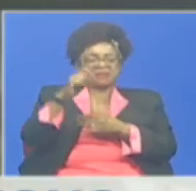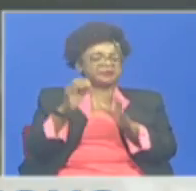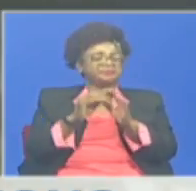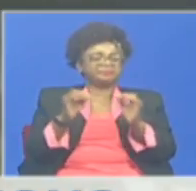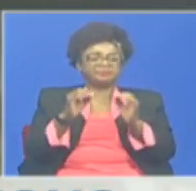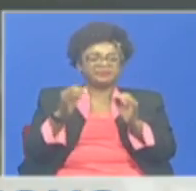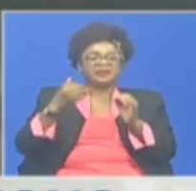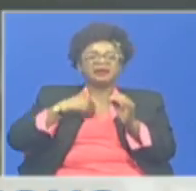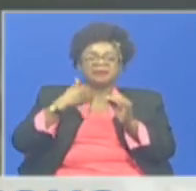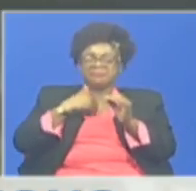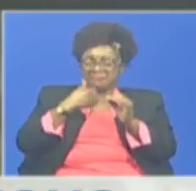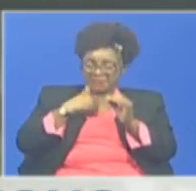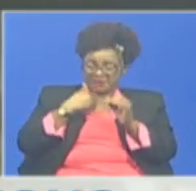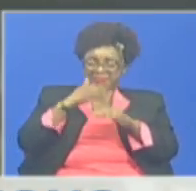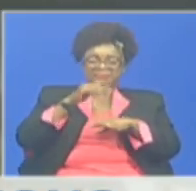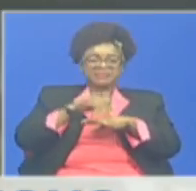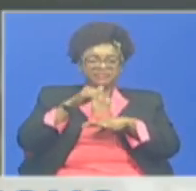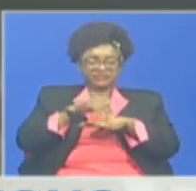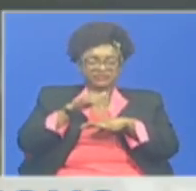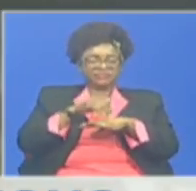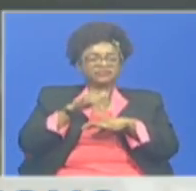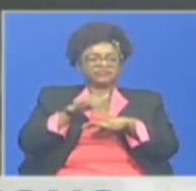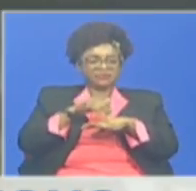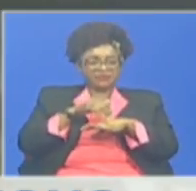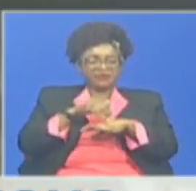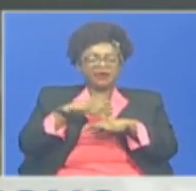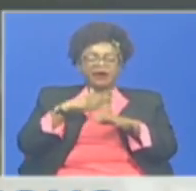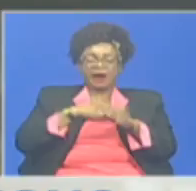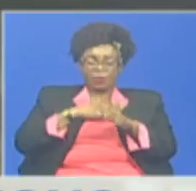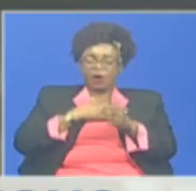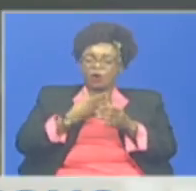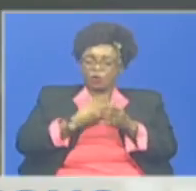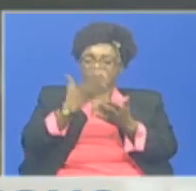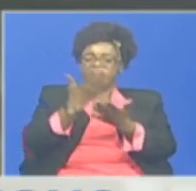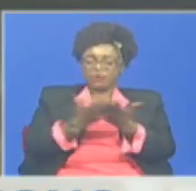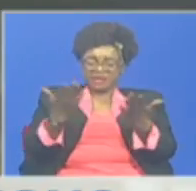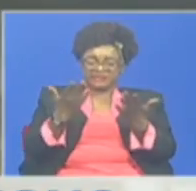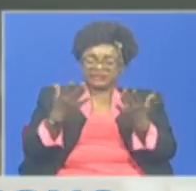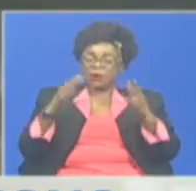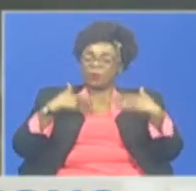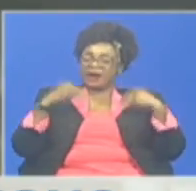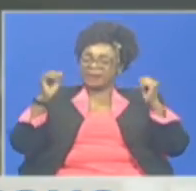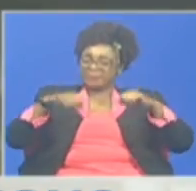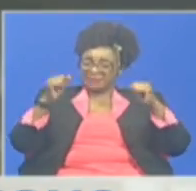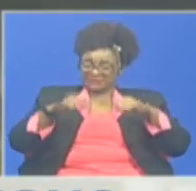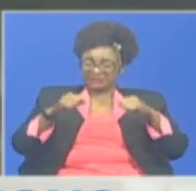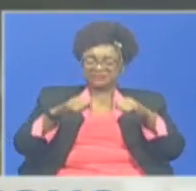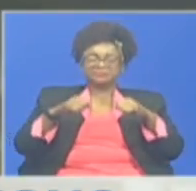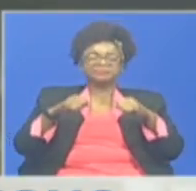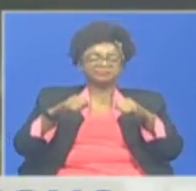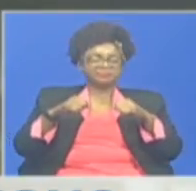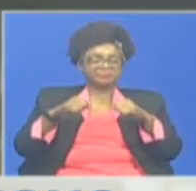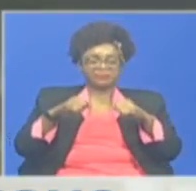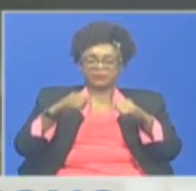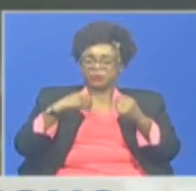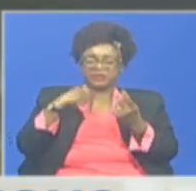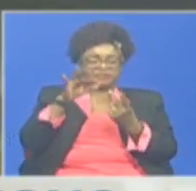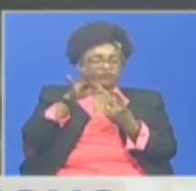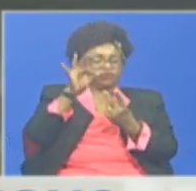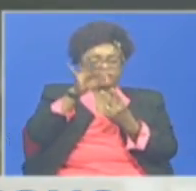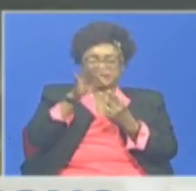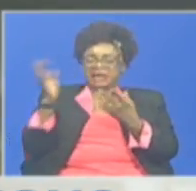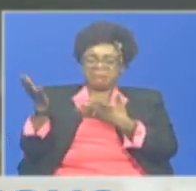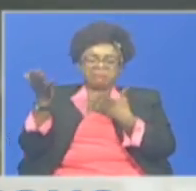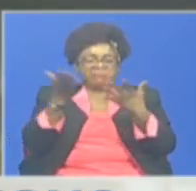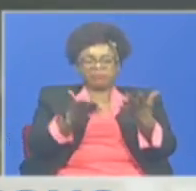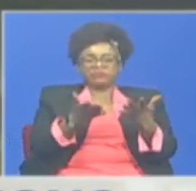big message. You have no reason to doubt our capabilities. You have no reason to choose imported products